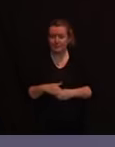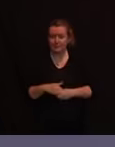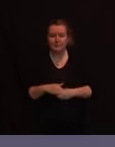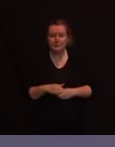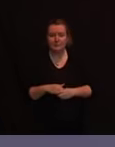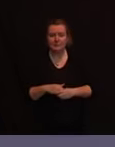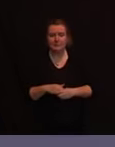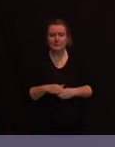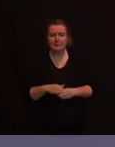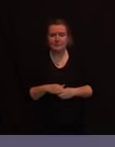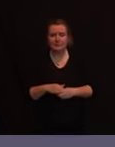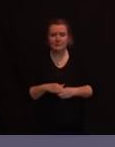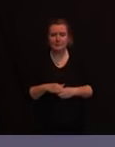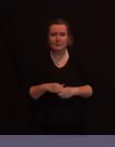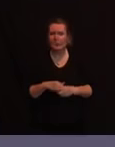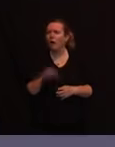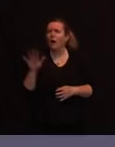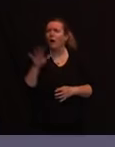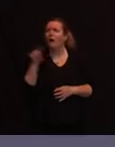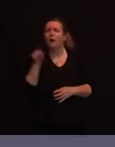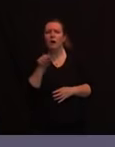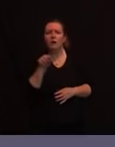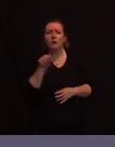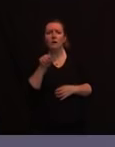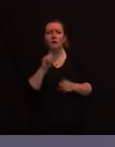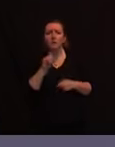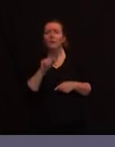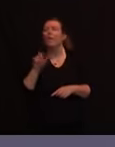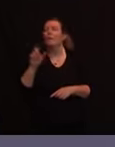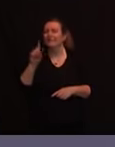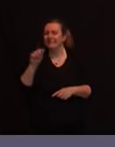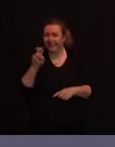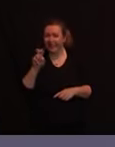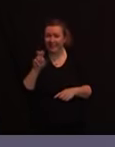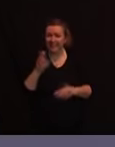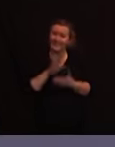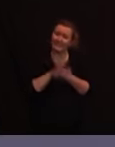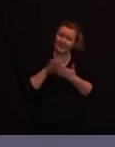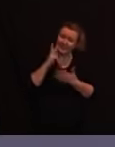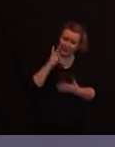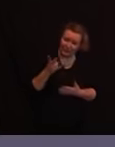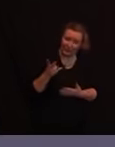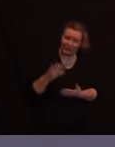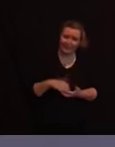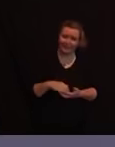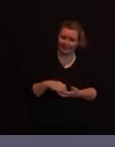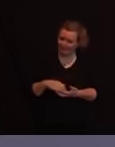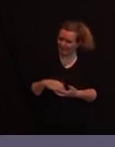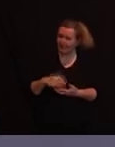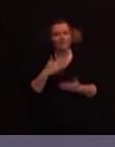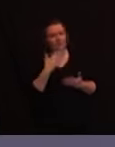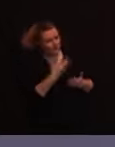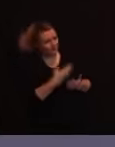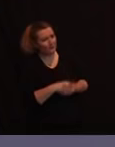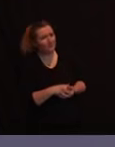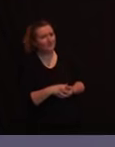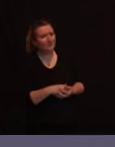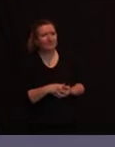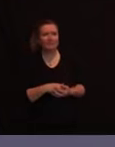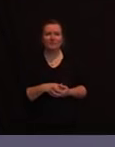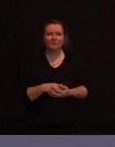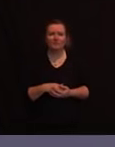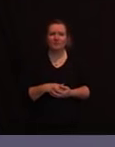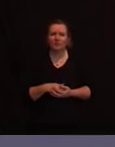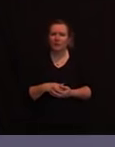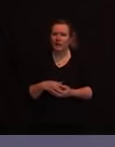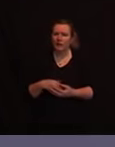Elise today, so I was a little bit, you threw me off, but it's good to see you both. Good to see you, Governor. And yes, I am totally discombobulated by the